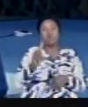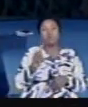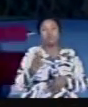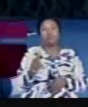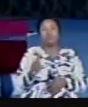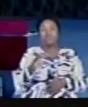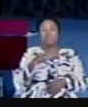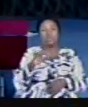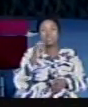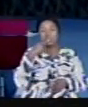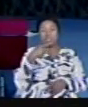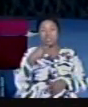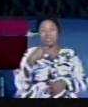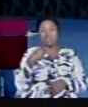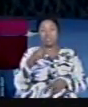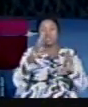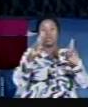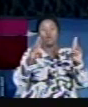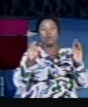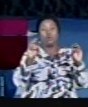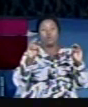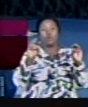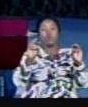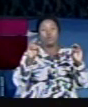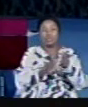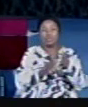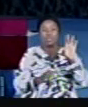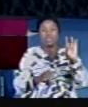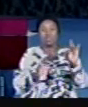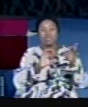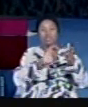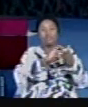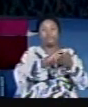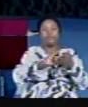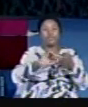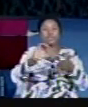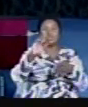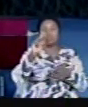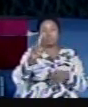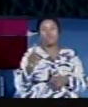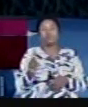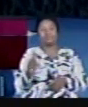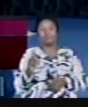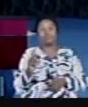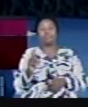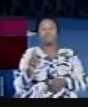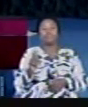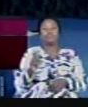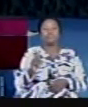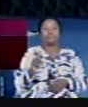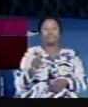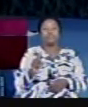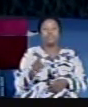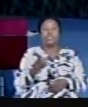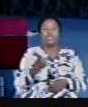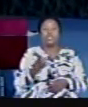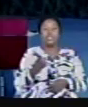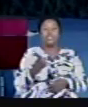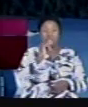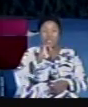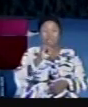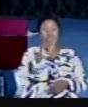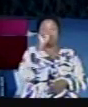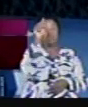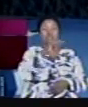says in Romans chapter 8, reading from verse 1, there is therefore now